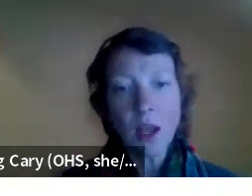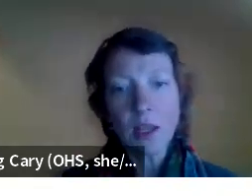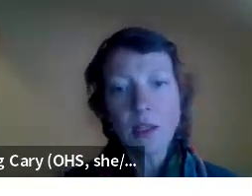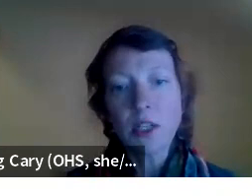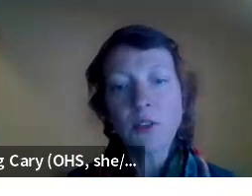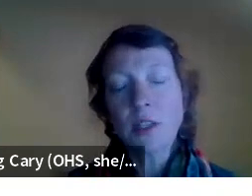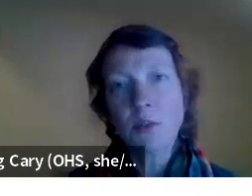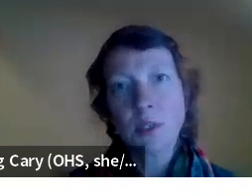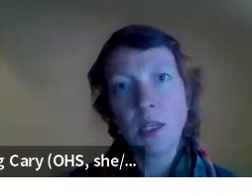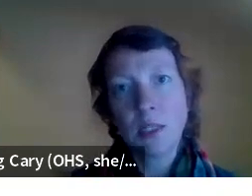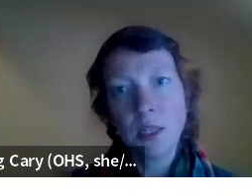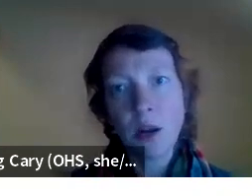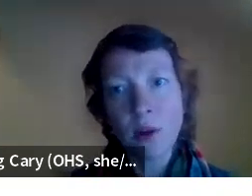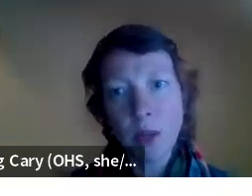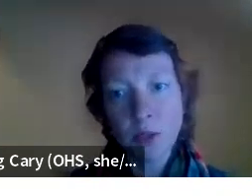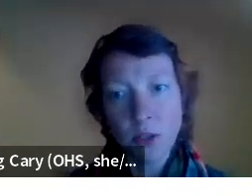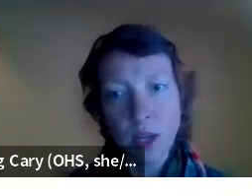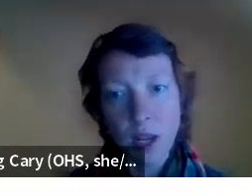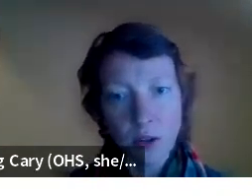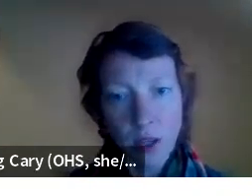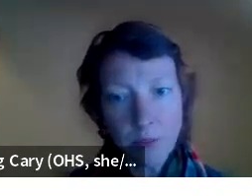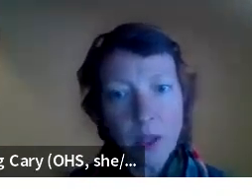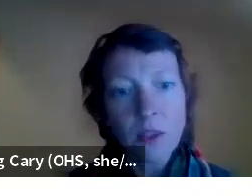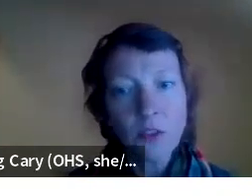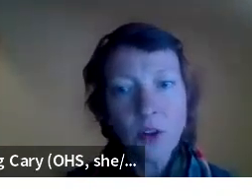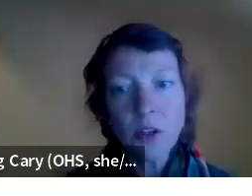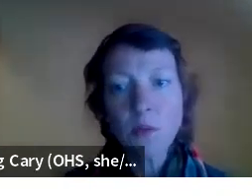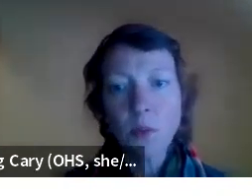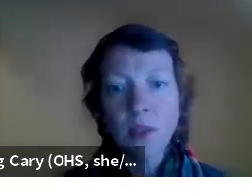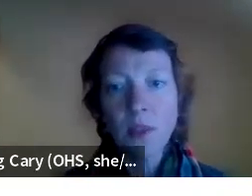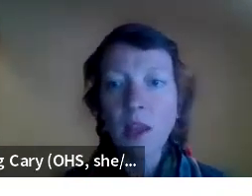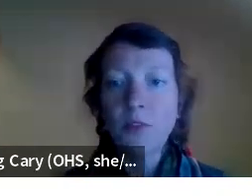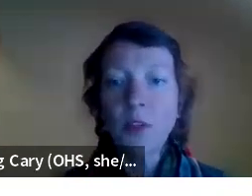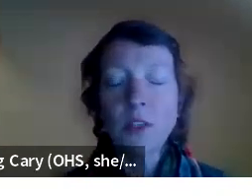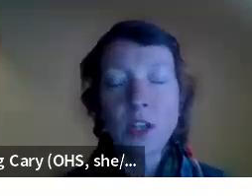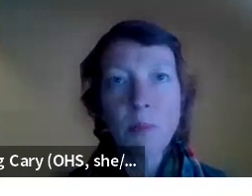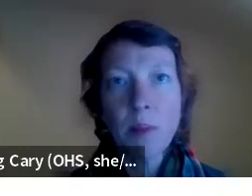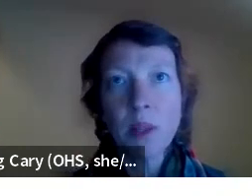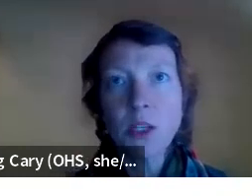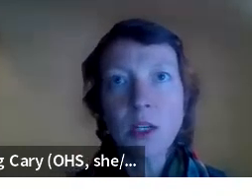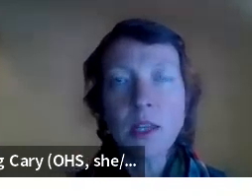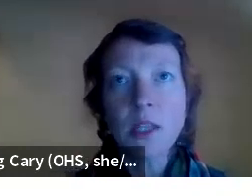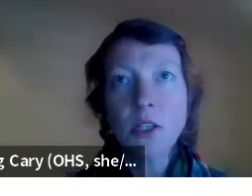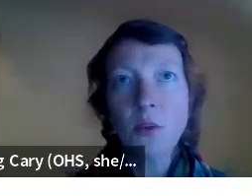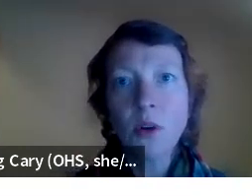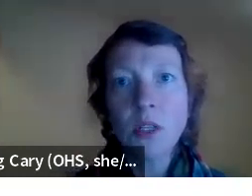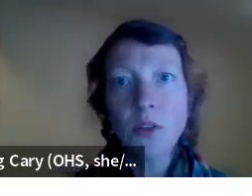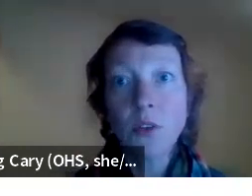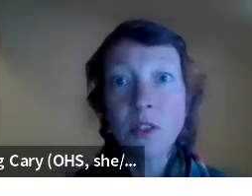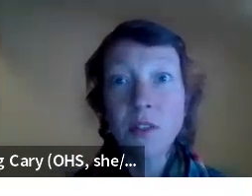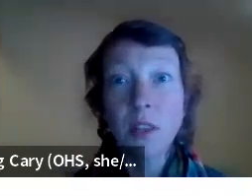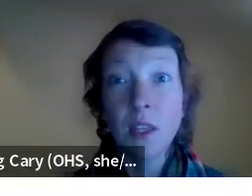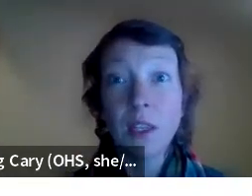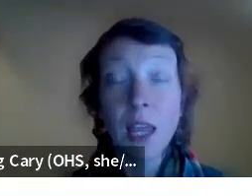two differences with CDC that I want to make sure to underline. The first with following the general population isolation and